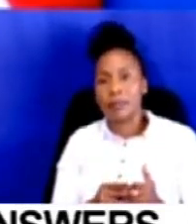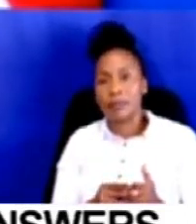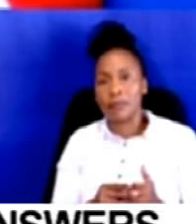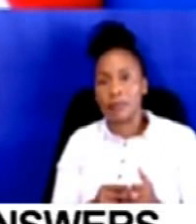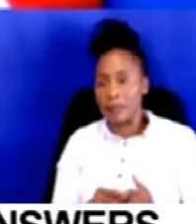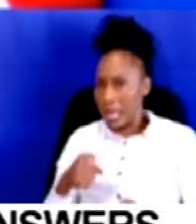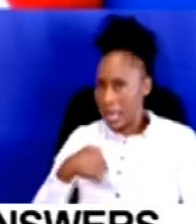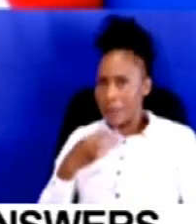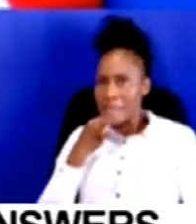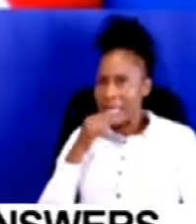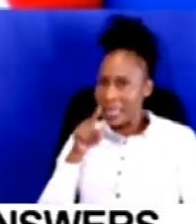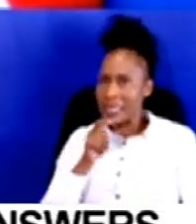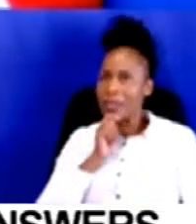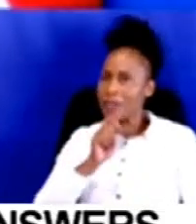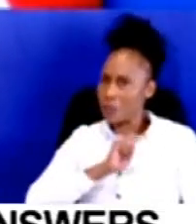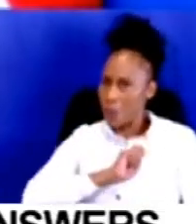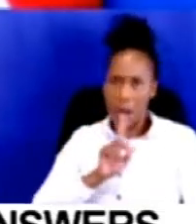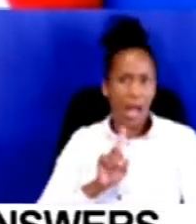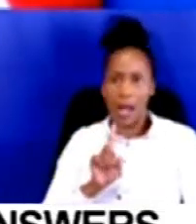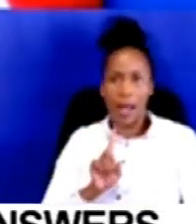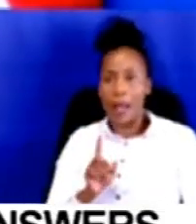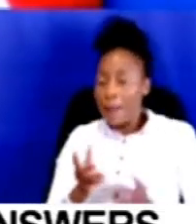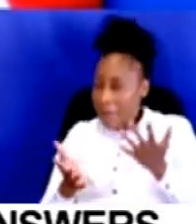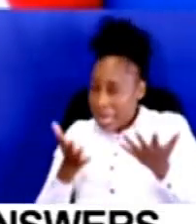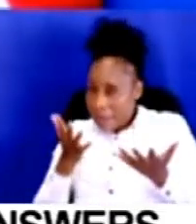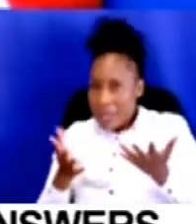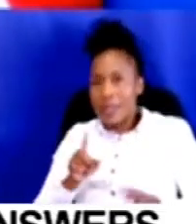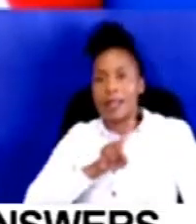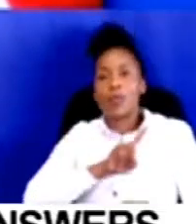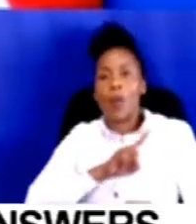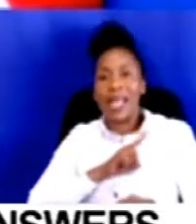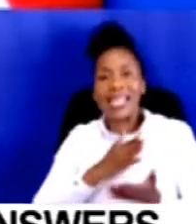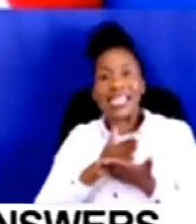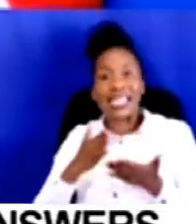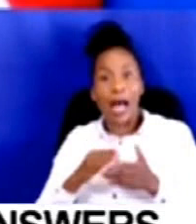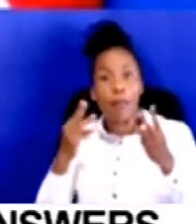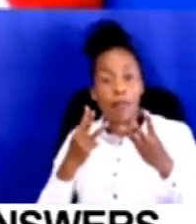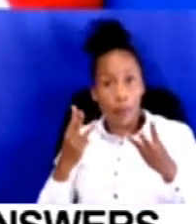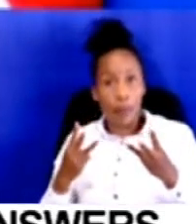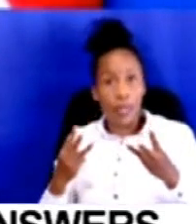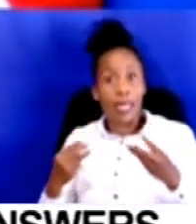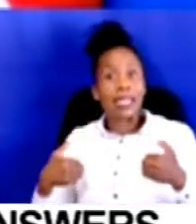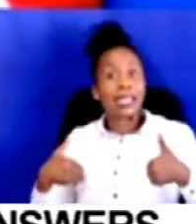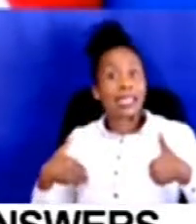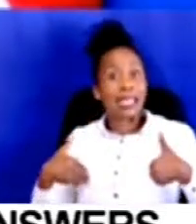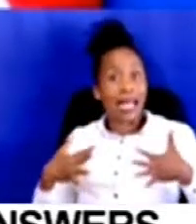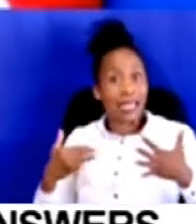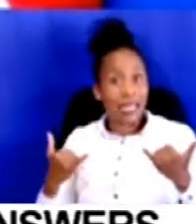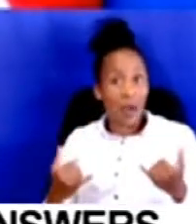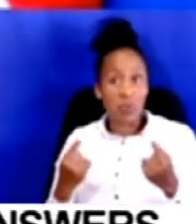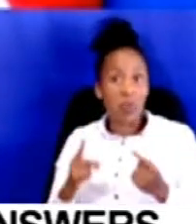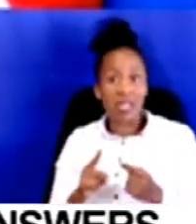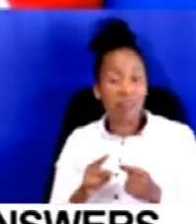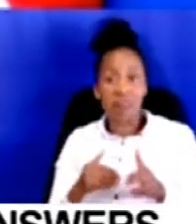that it's a fact. Probably that is why some people are starting to stay out of the